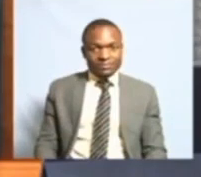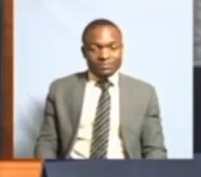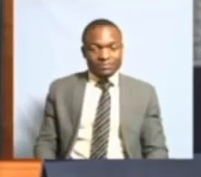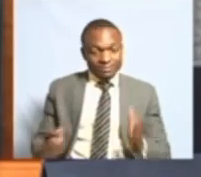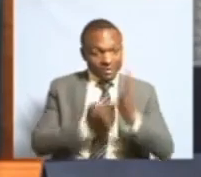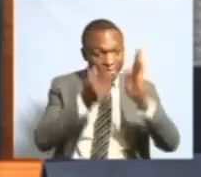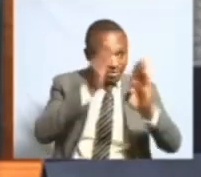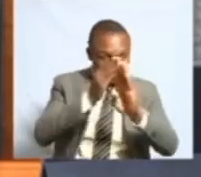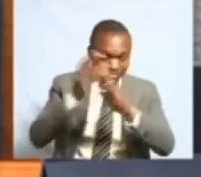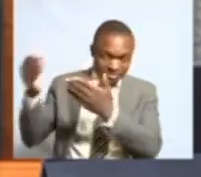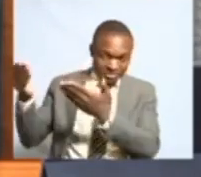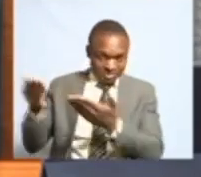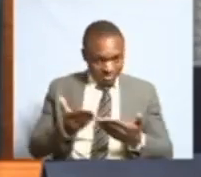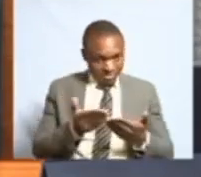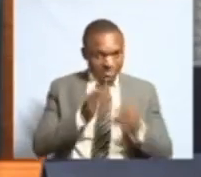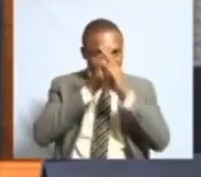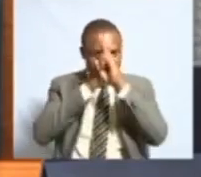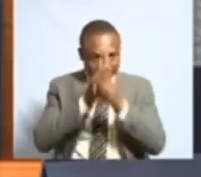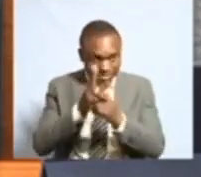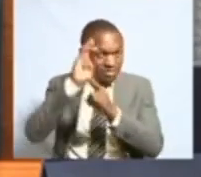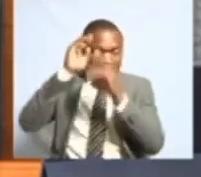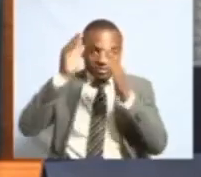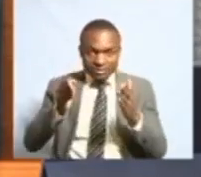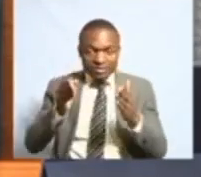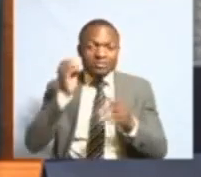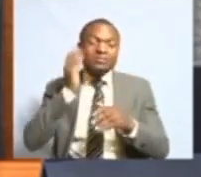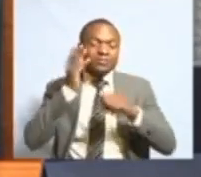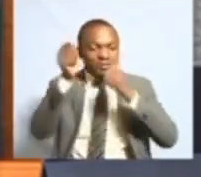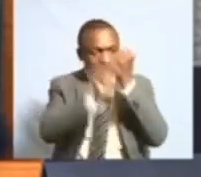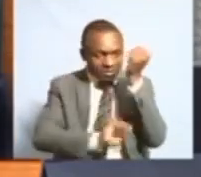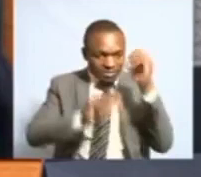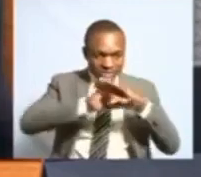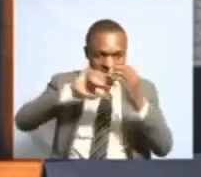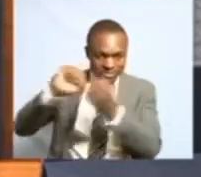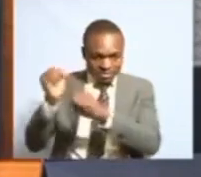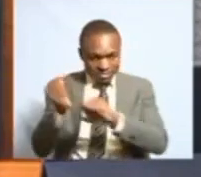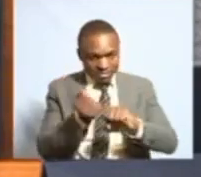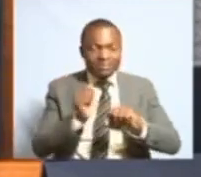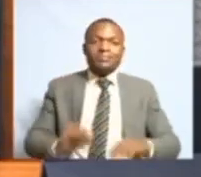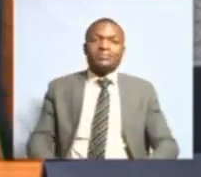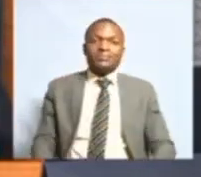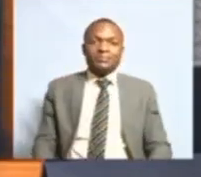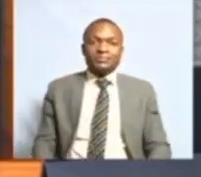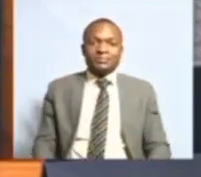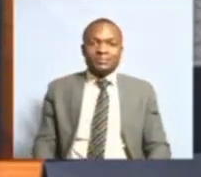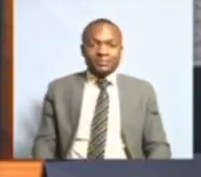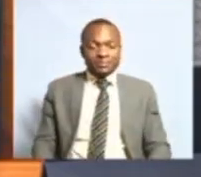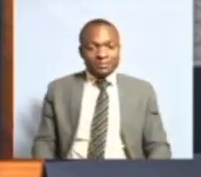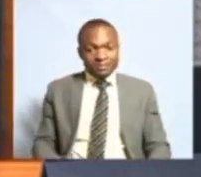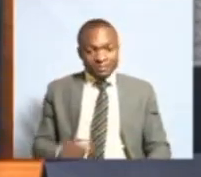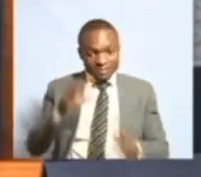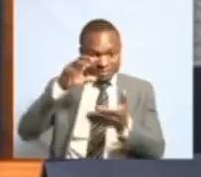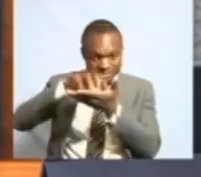The point of order that has been raised by the Honorable Minister of Home Affairs and Internal Security relates to